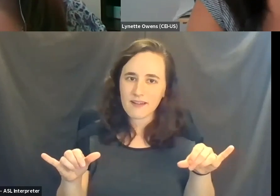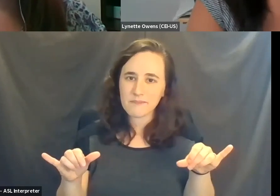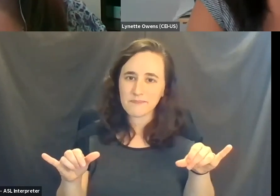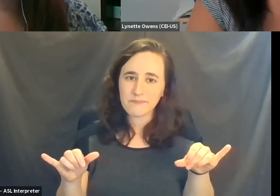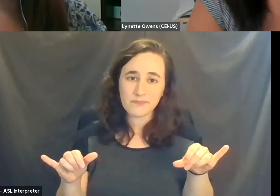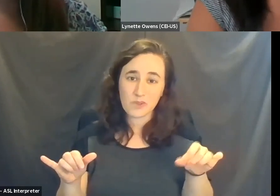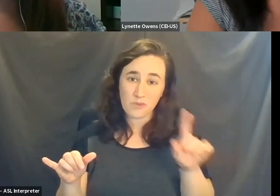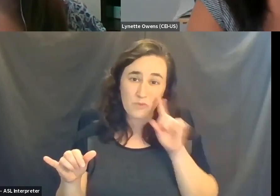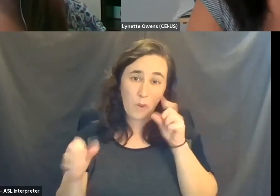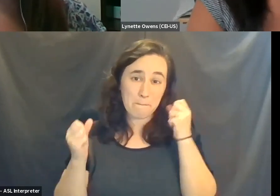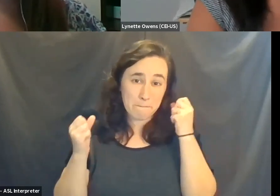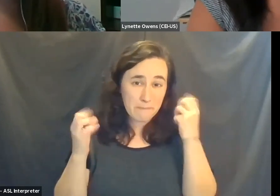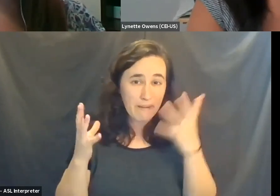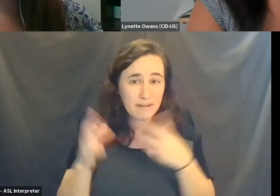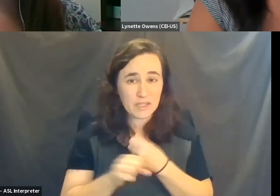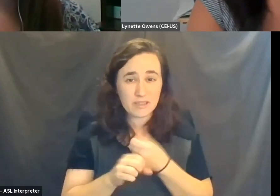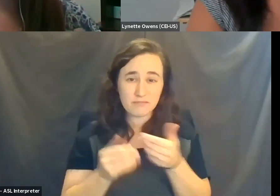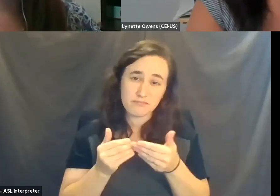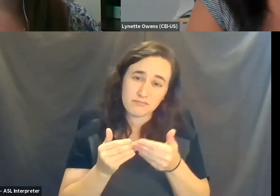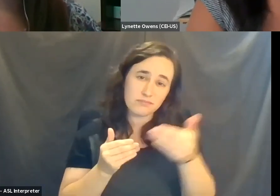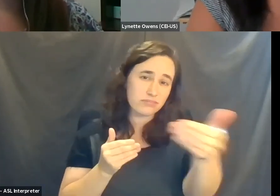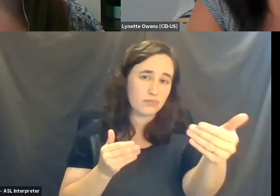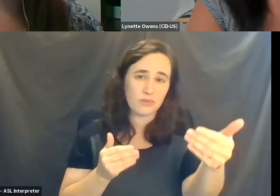I think for decades we're gonna only come to really understand